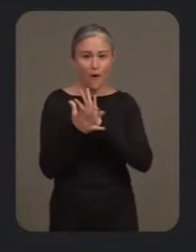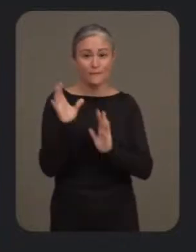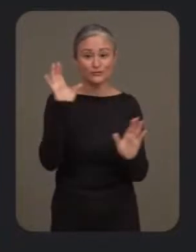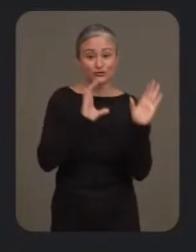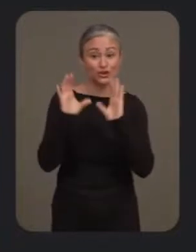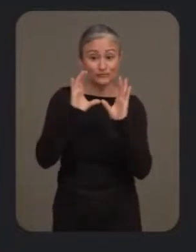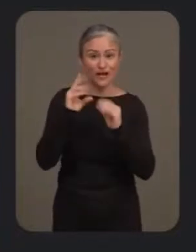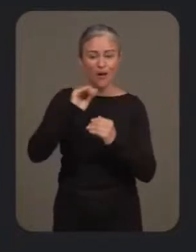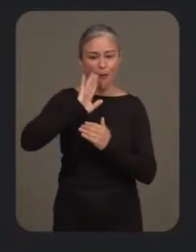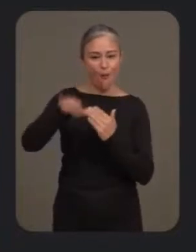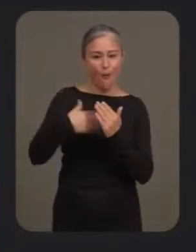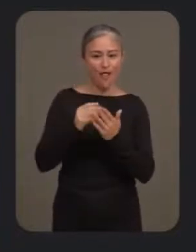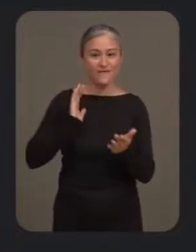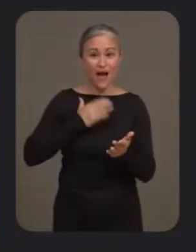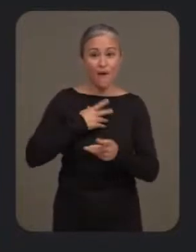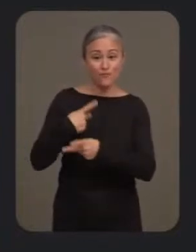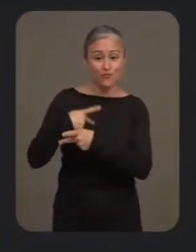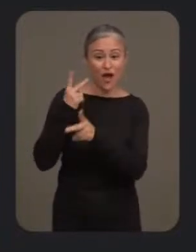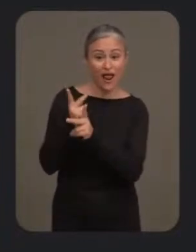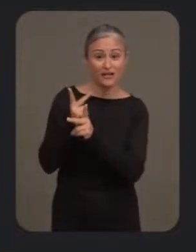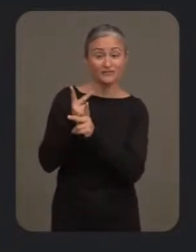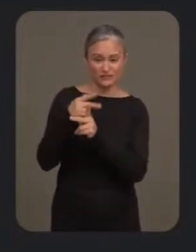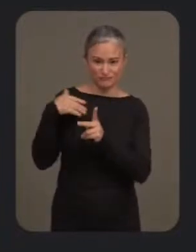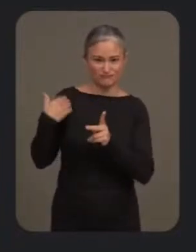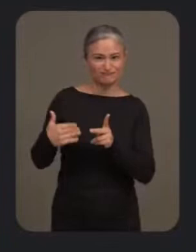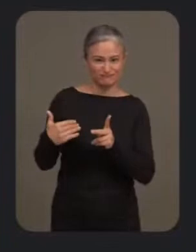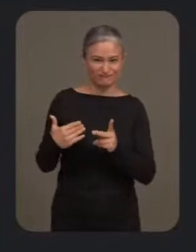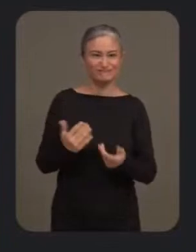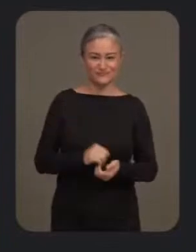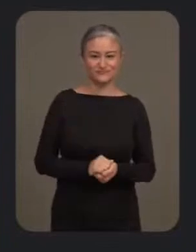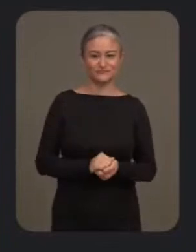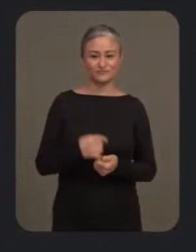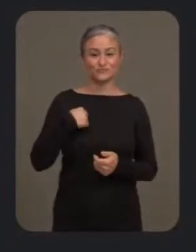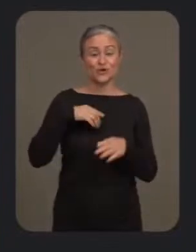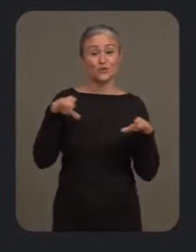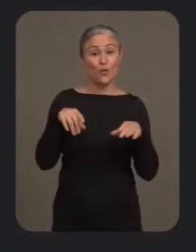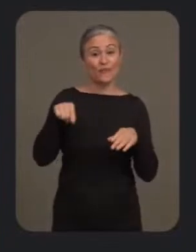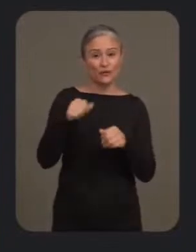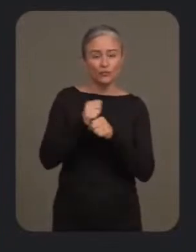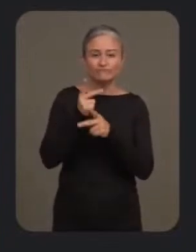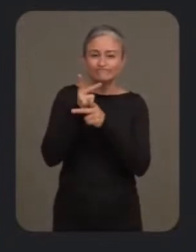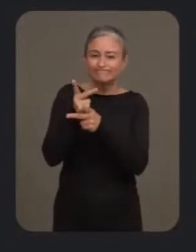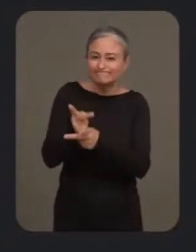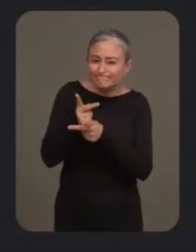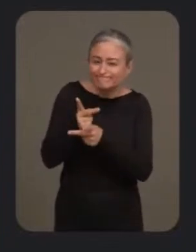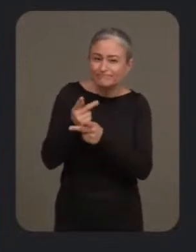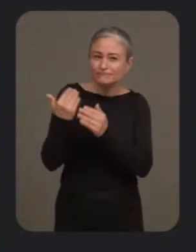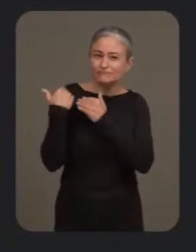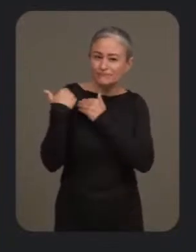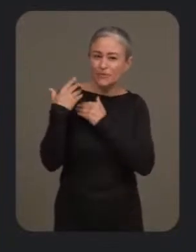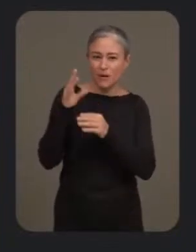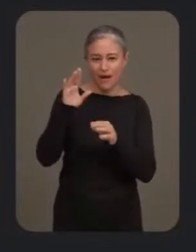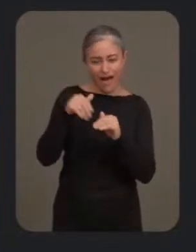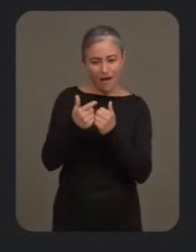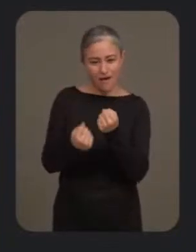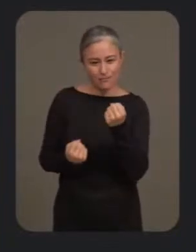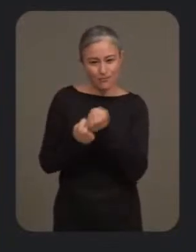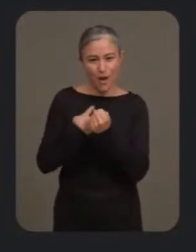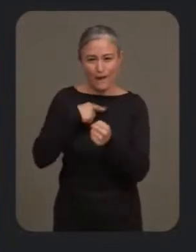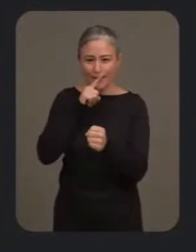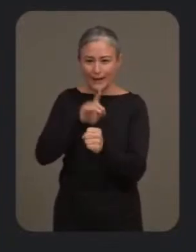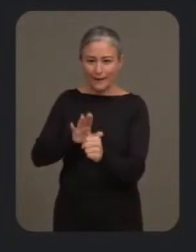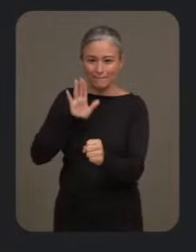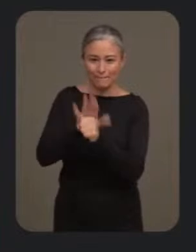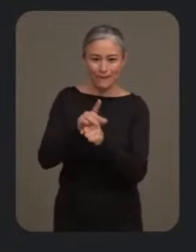all of our products yet again. And we are doing this responsibly in a way that underscores the deep commitment we feel to get it